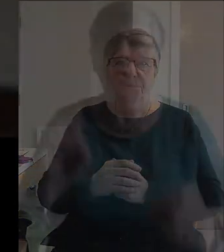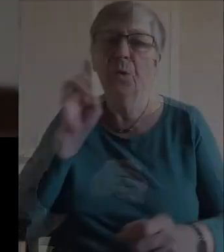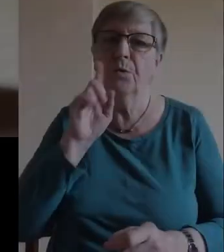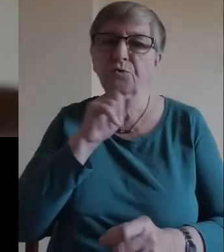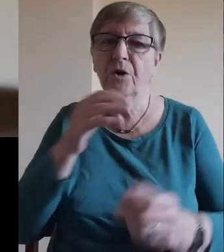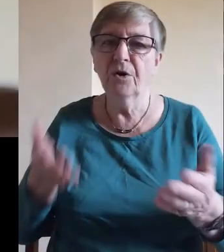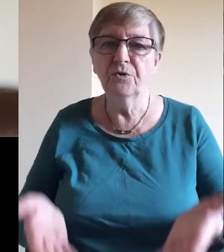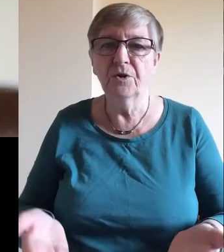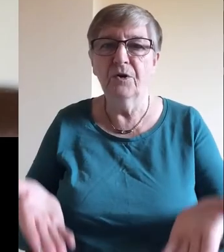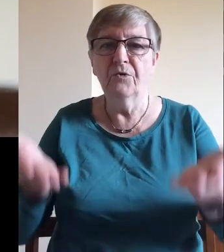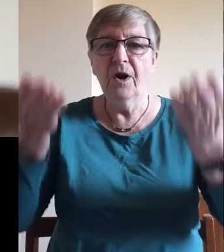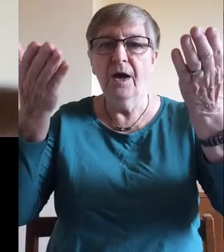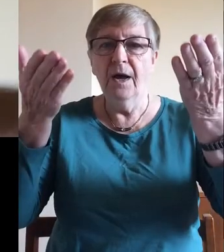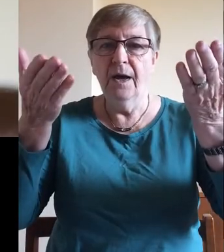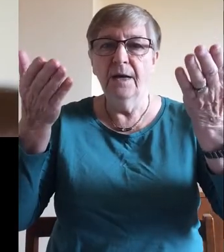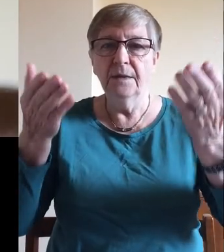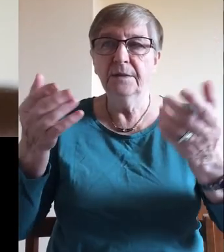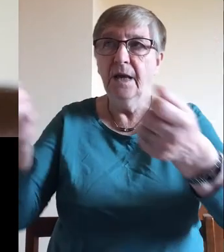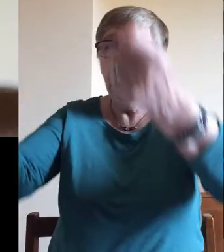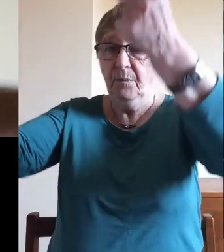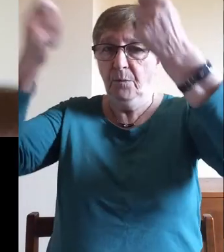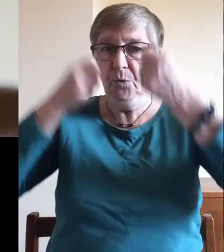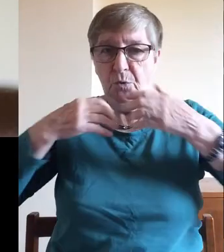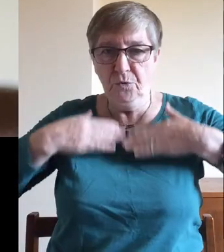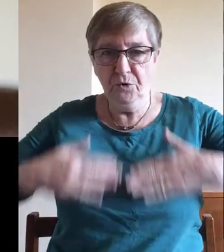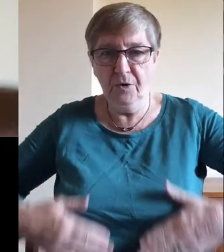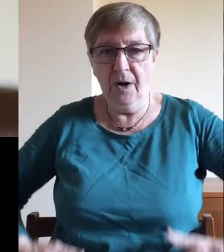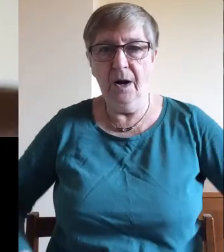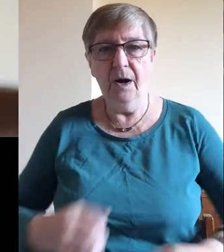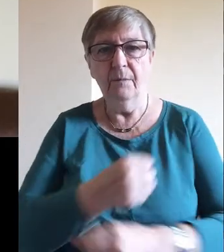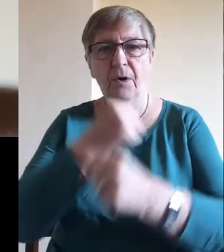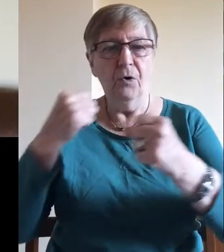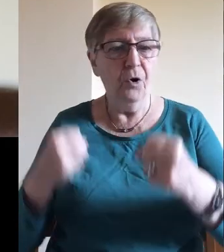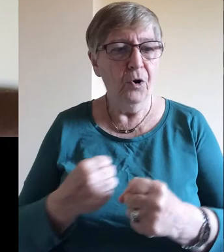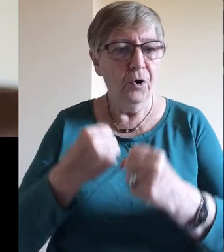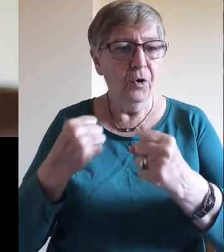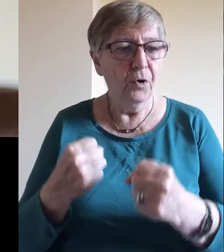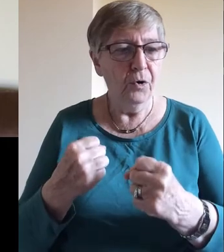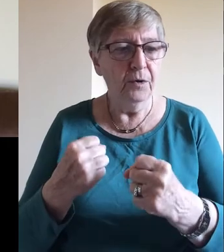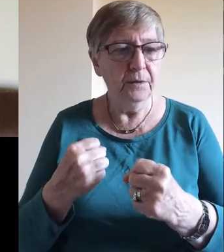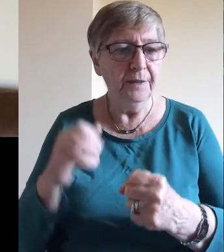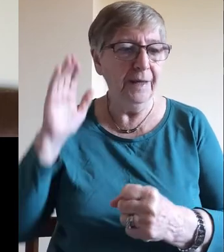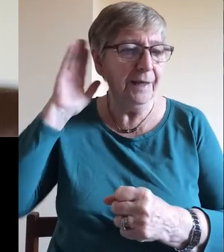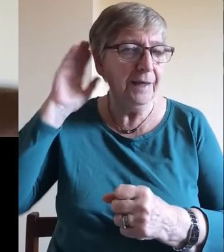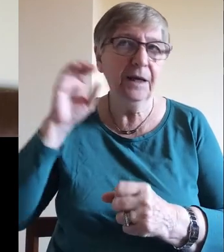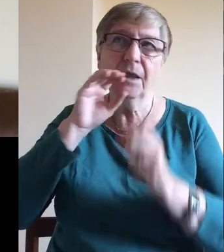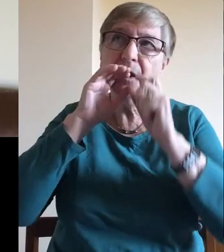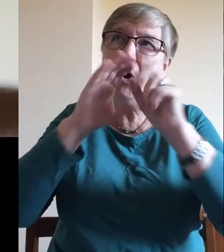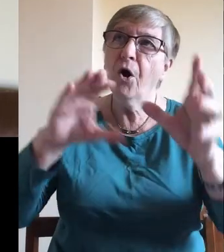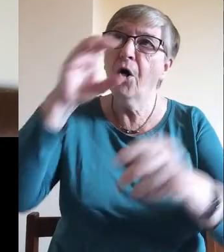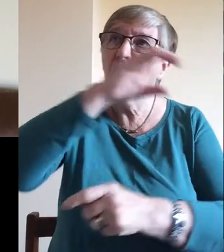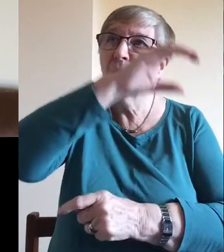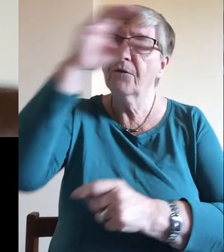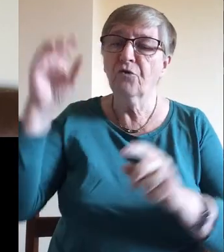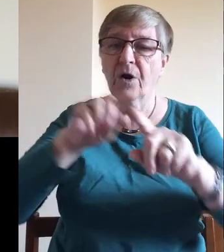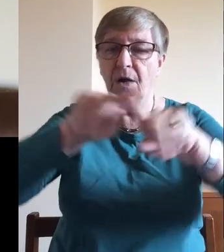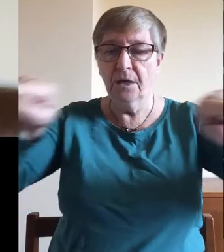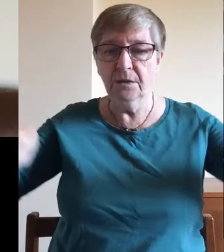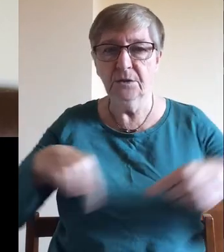Church, arise and put your armour on. Hear the call of Christ